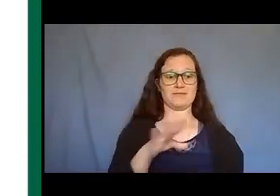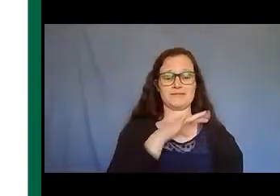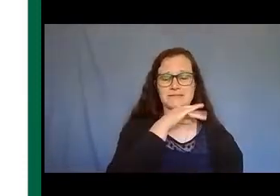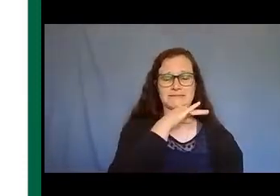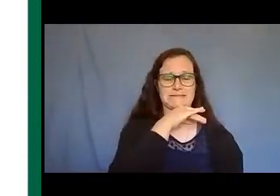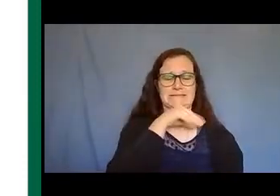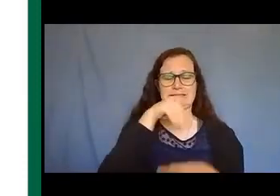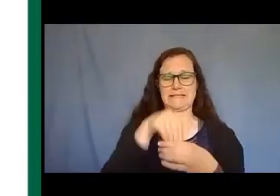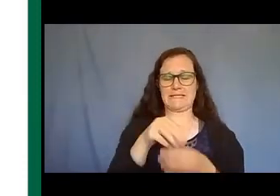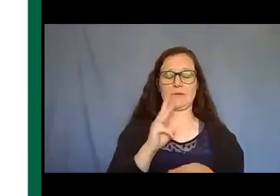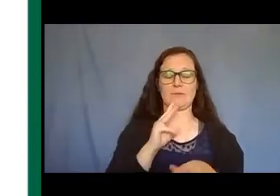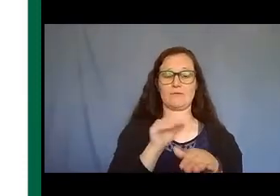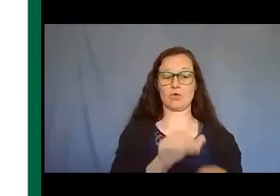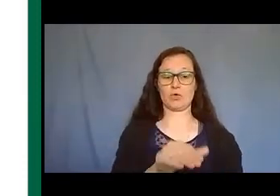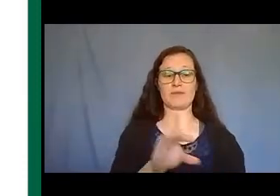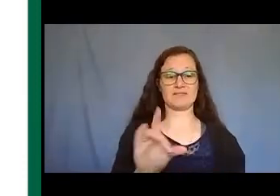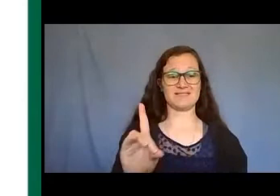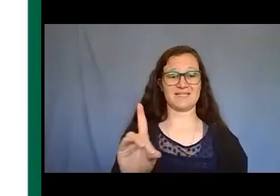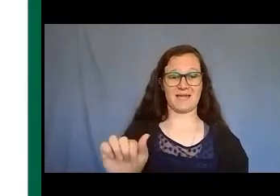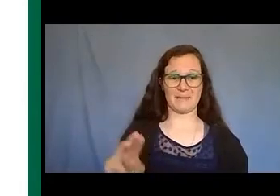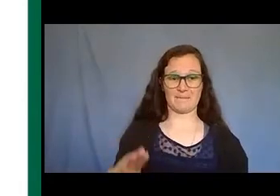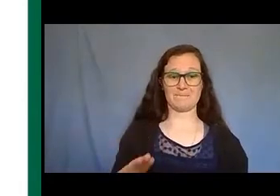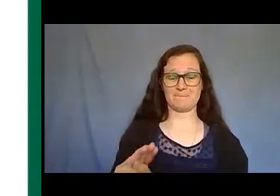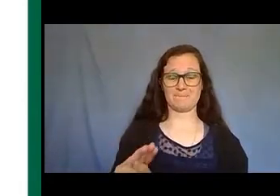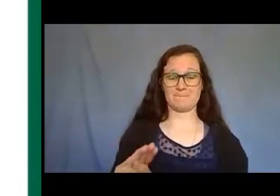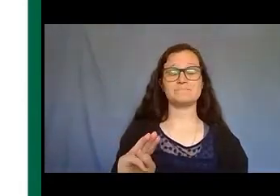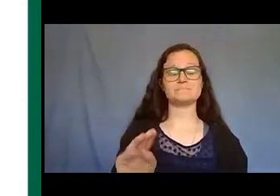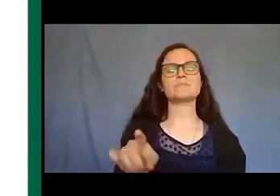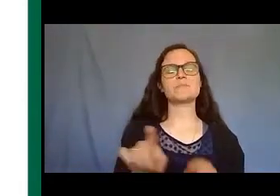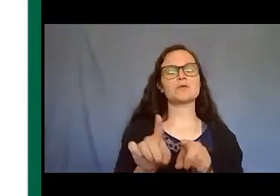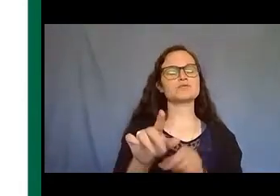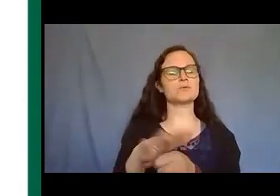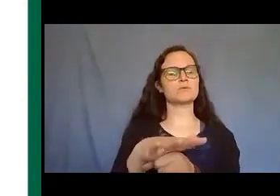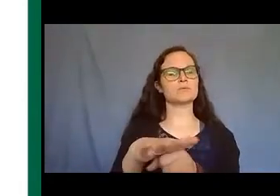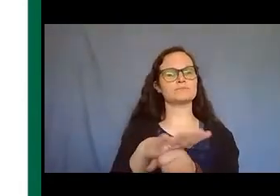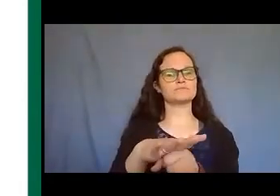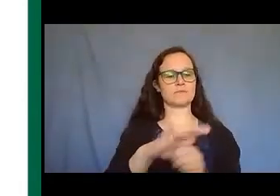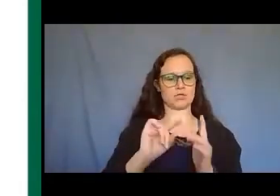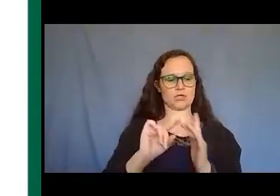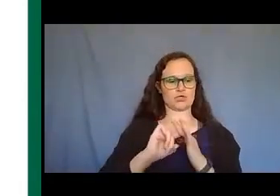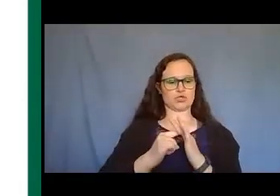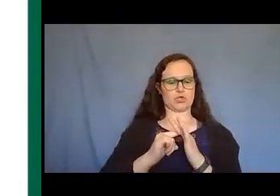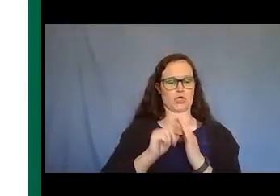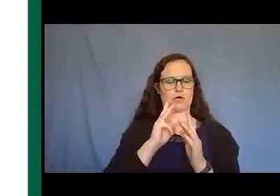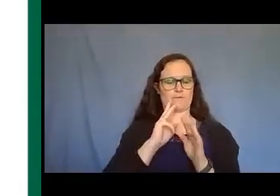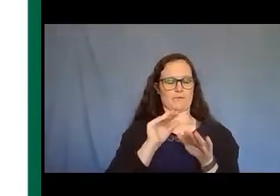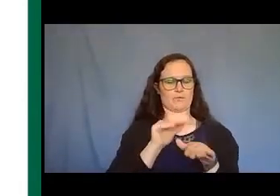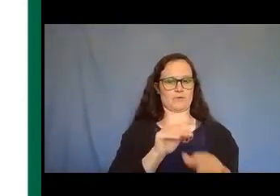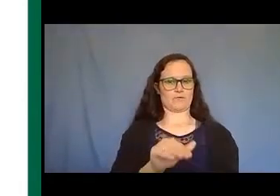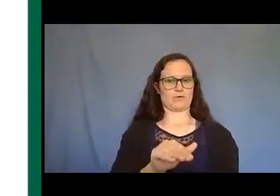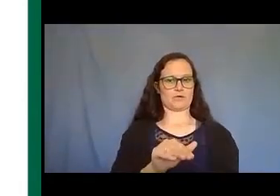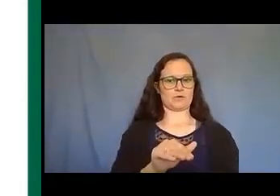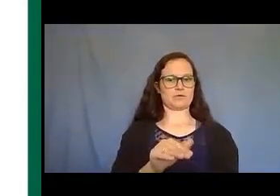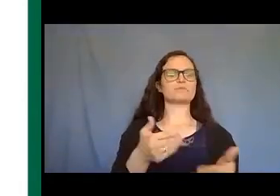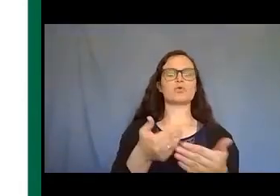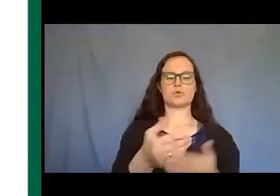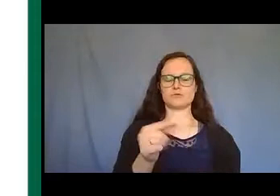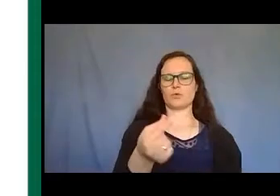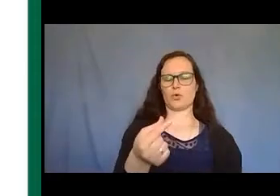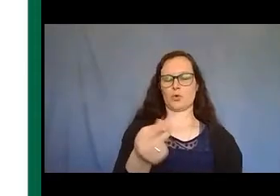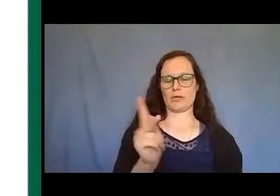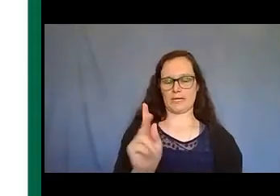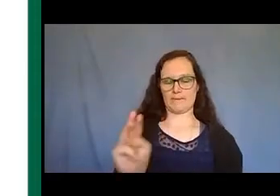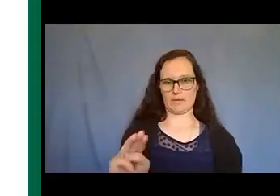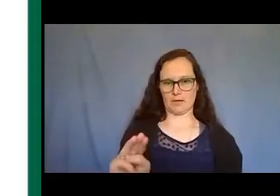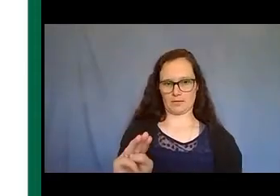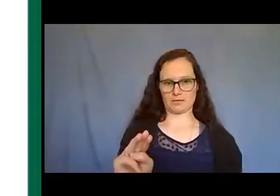tailings dam at the Sunnyside Mill, which is also located in the headwater area very close to the Gold King mine, as well